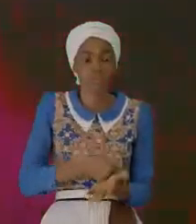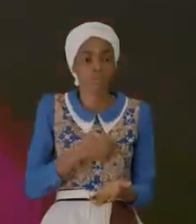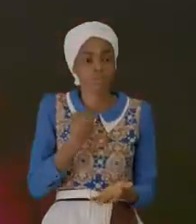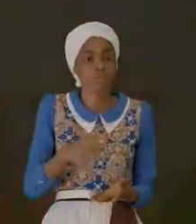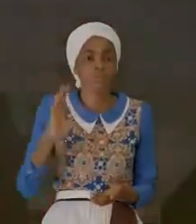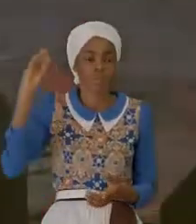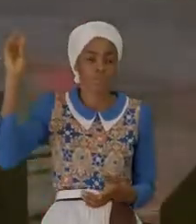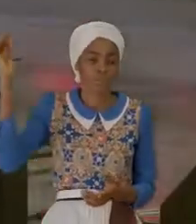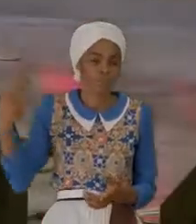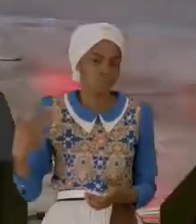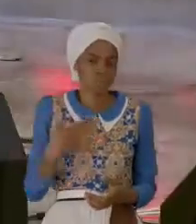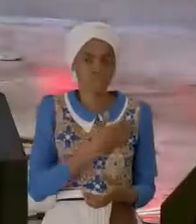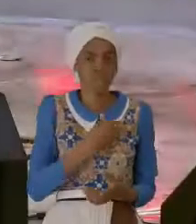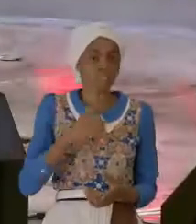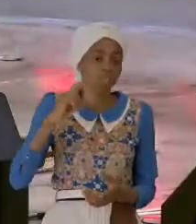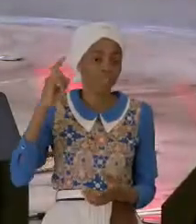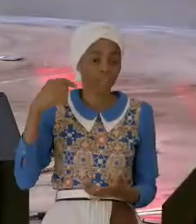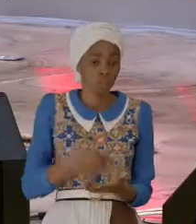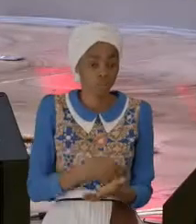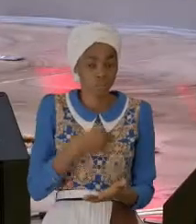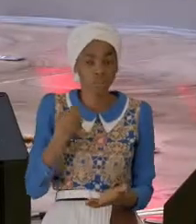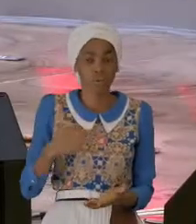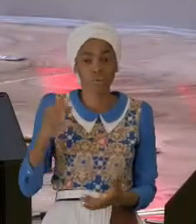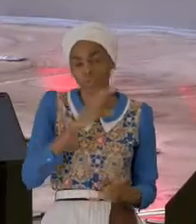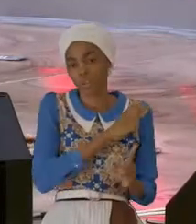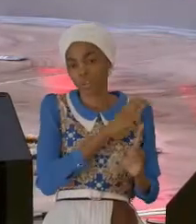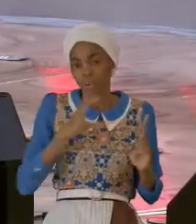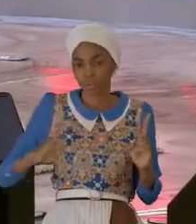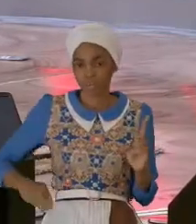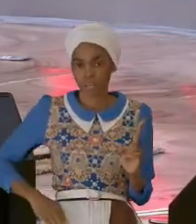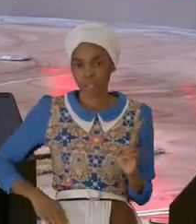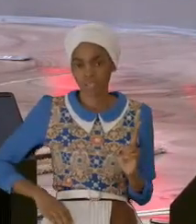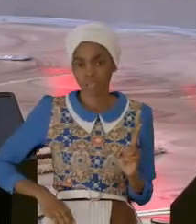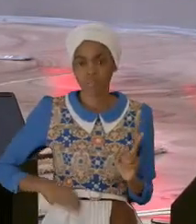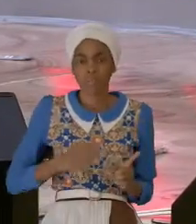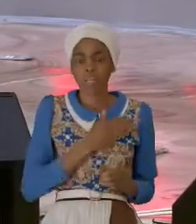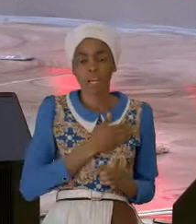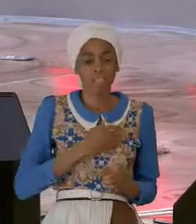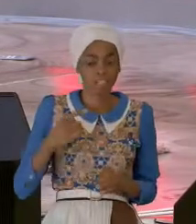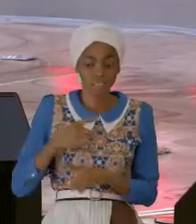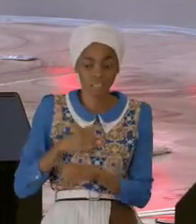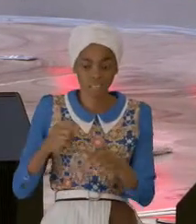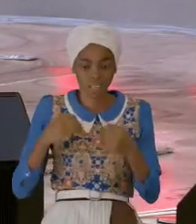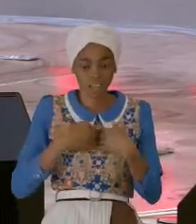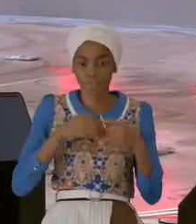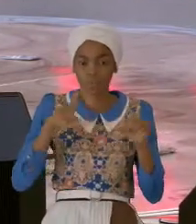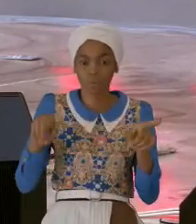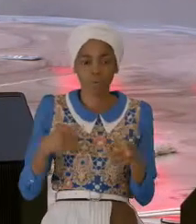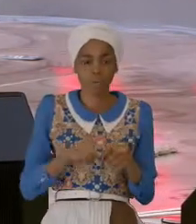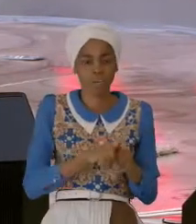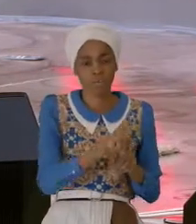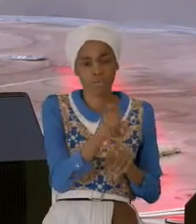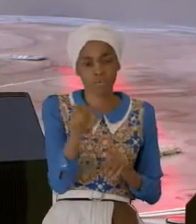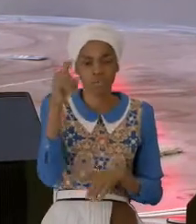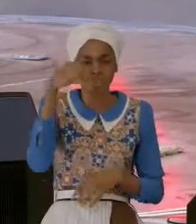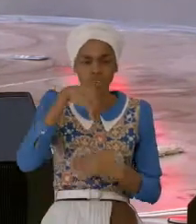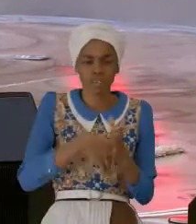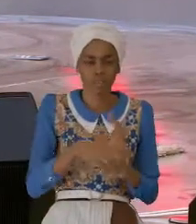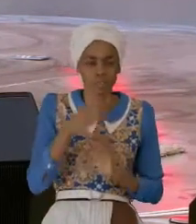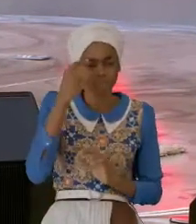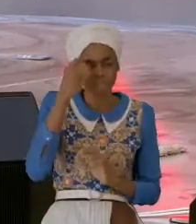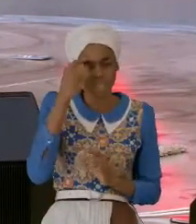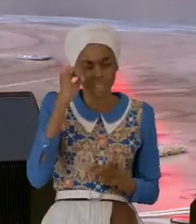and the gospel of Christ and they have gone astray into thinking